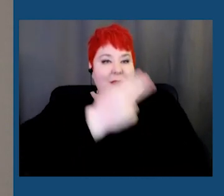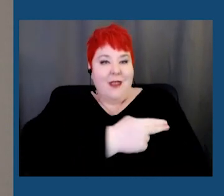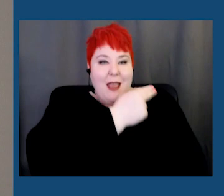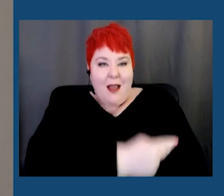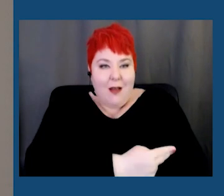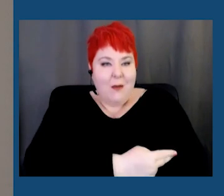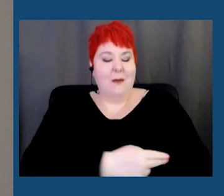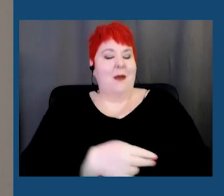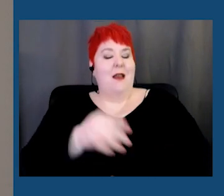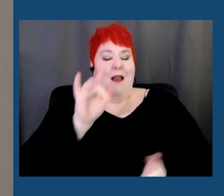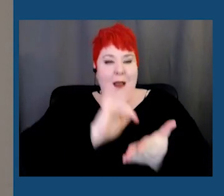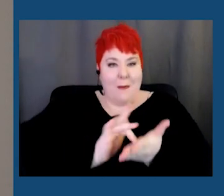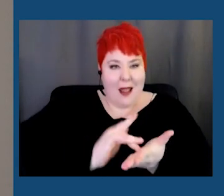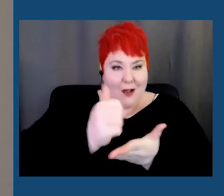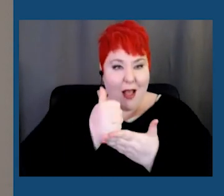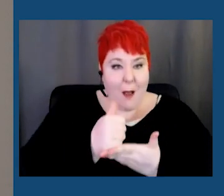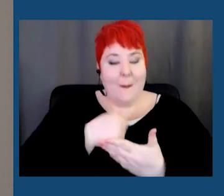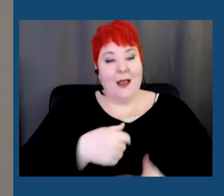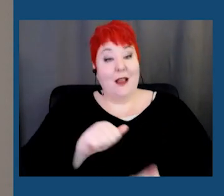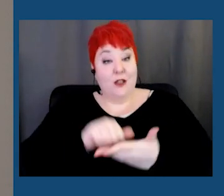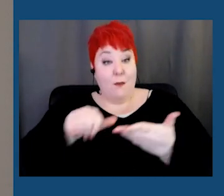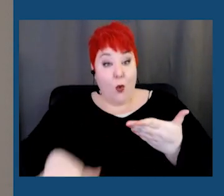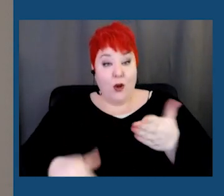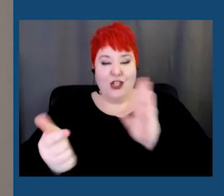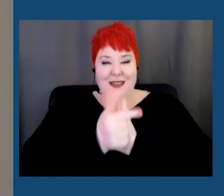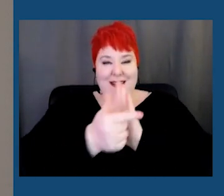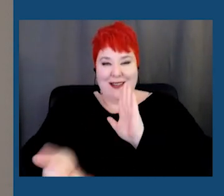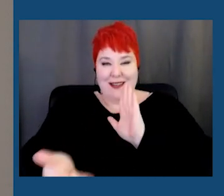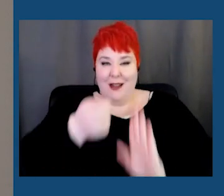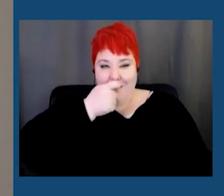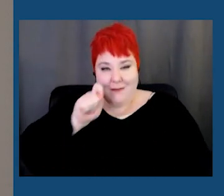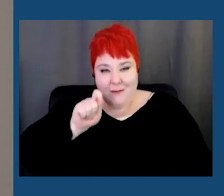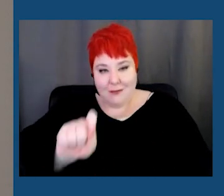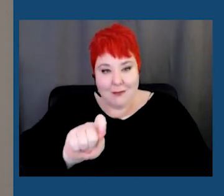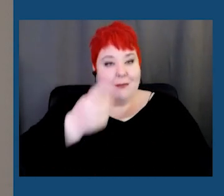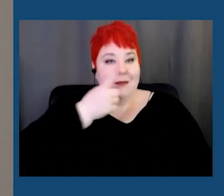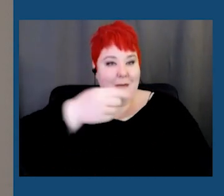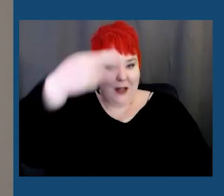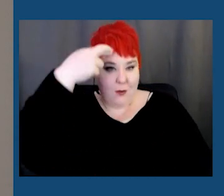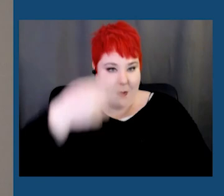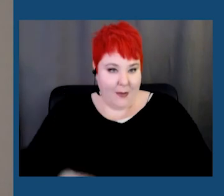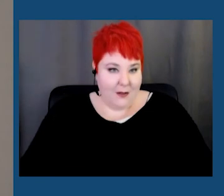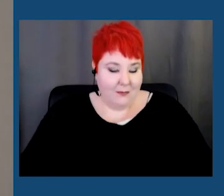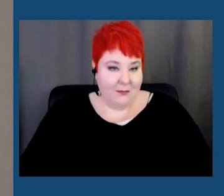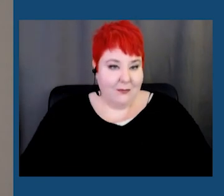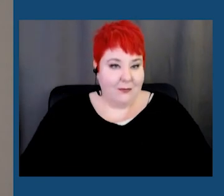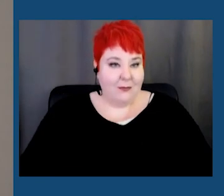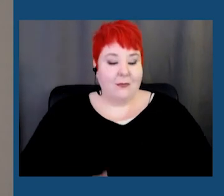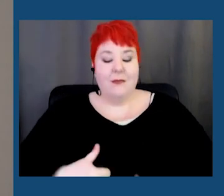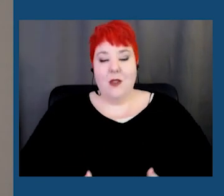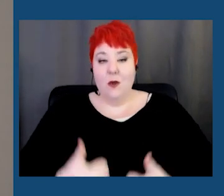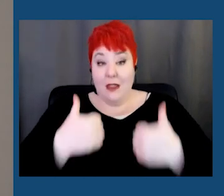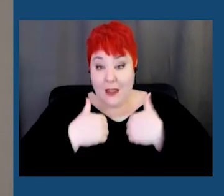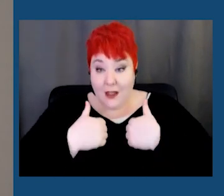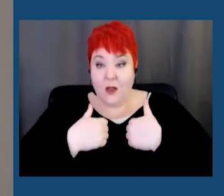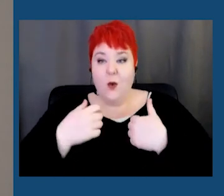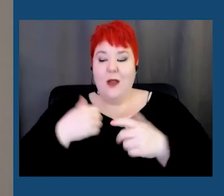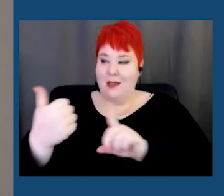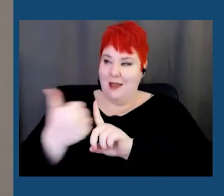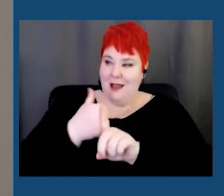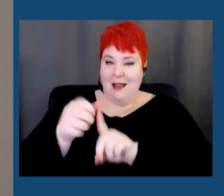Dominican Republic is illegal under all circumstances. I was living with a domestically abusive